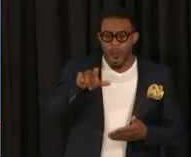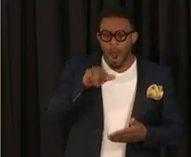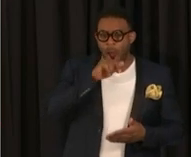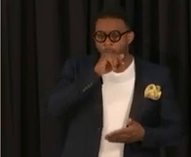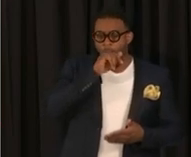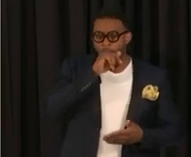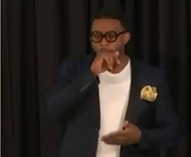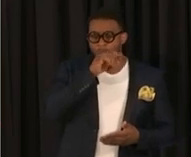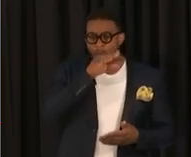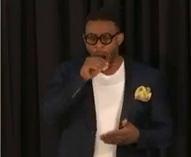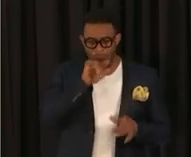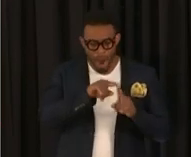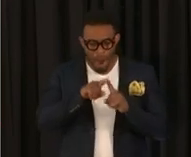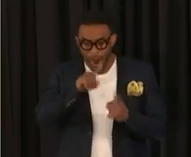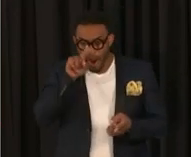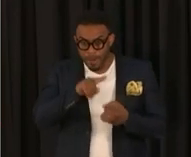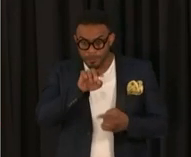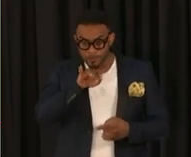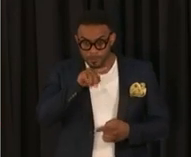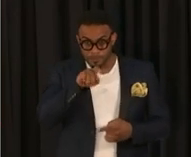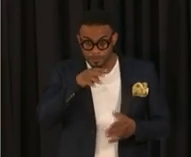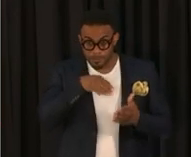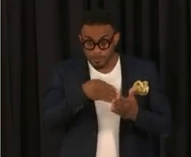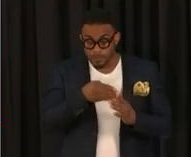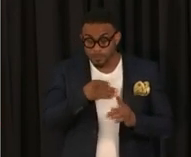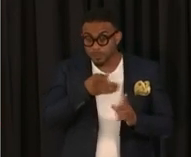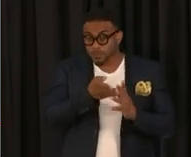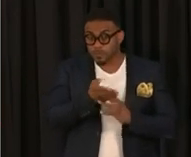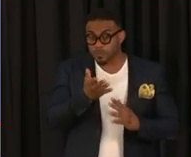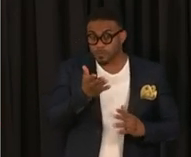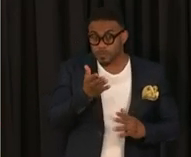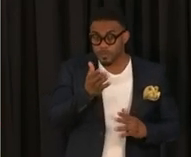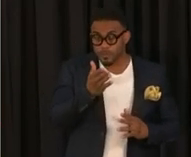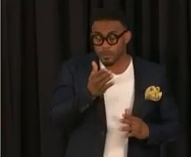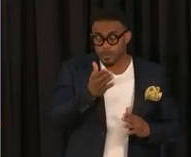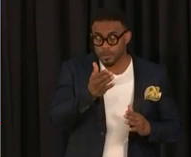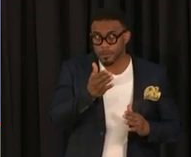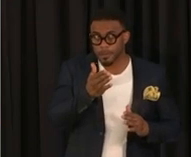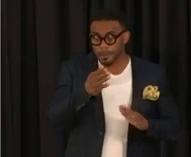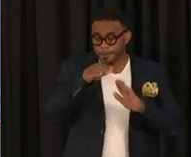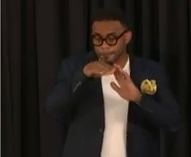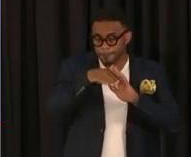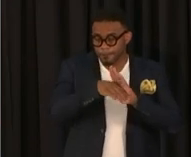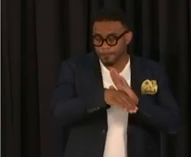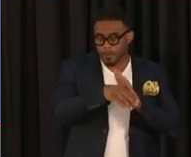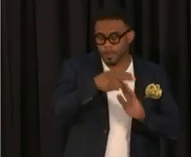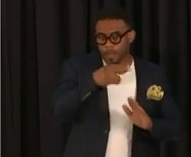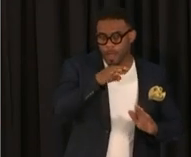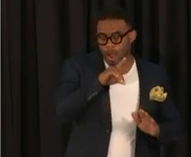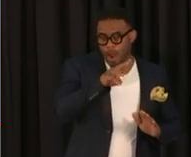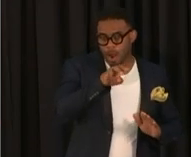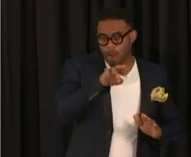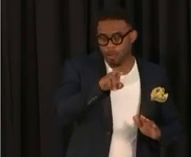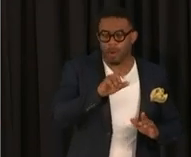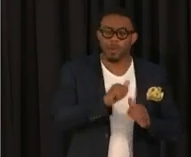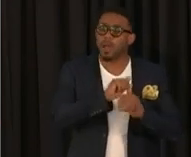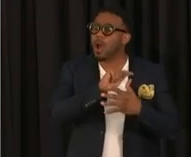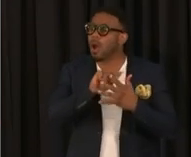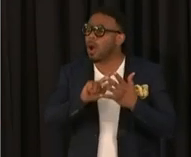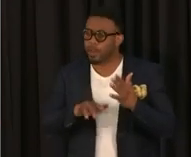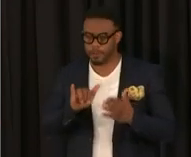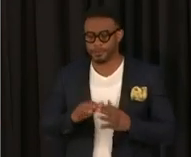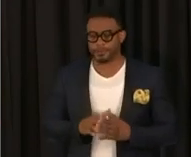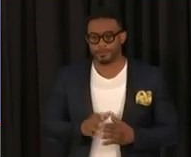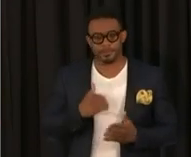bill. And you can also lower your tax bill through depreciation of the hardware. So with all